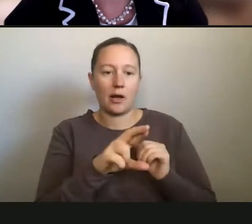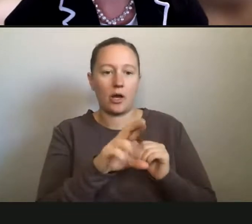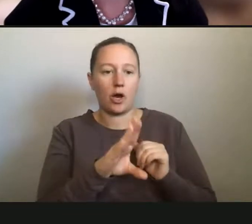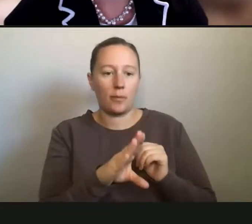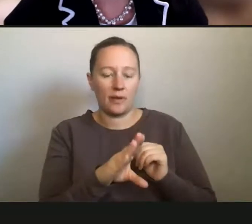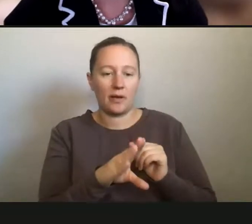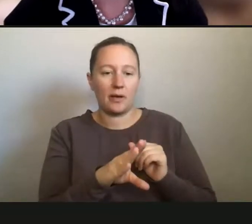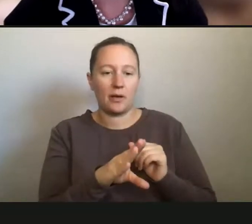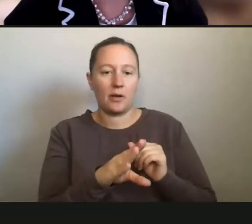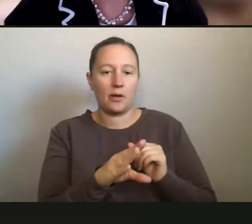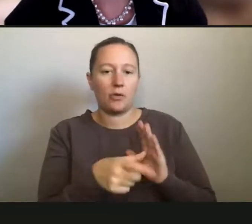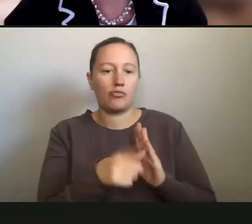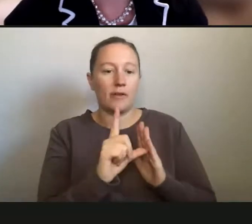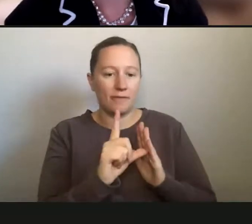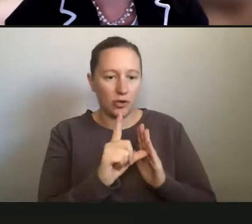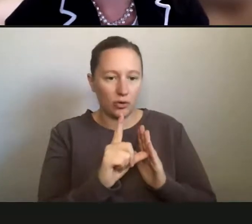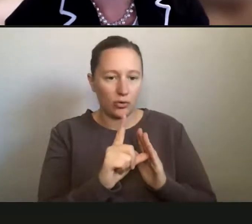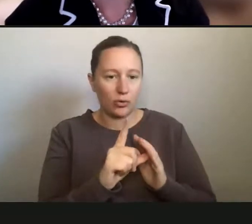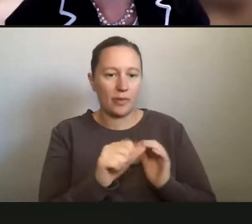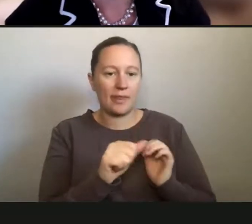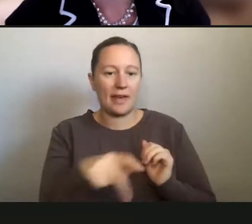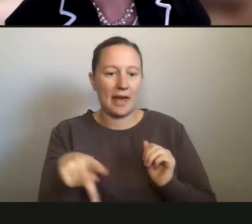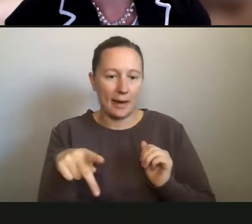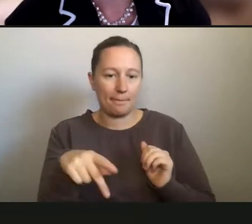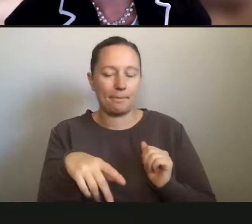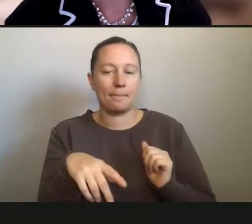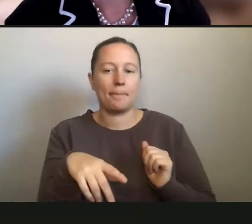IRBs review the application.